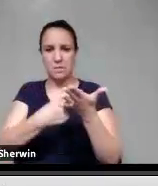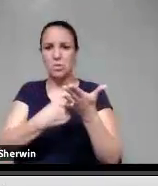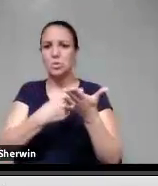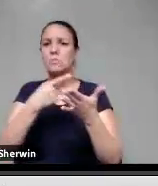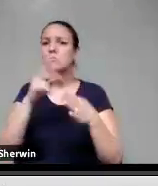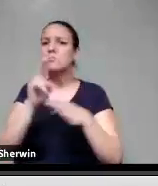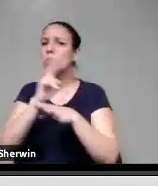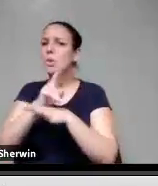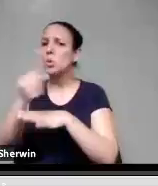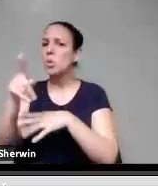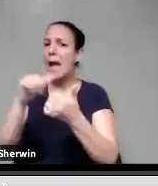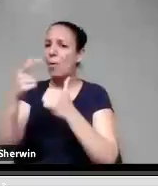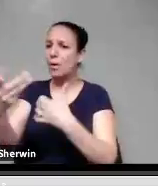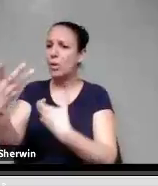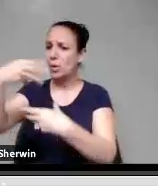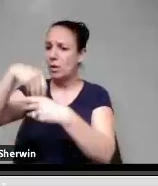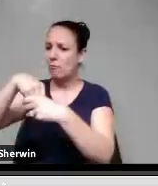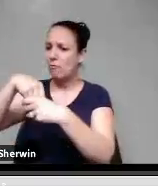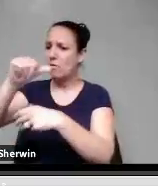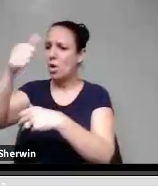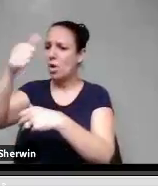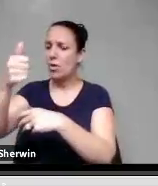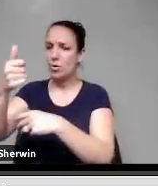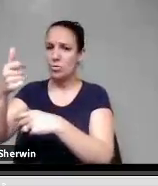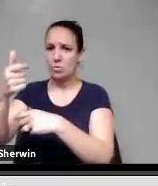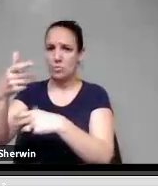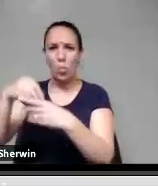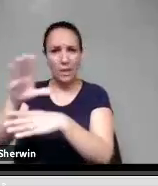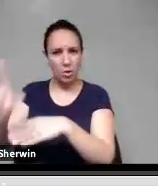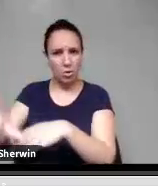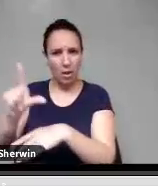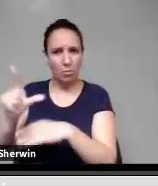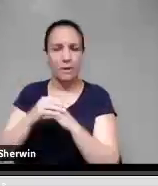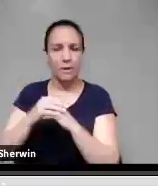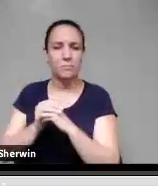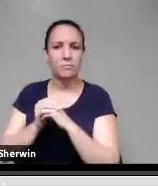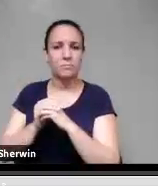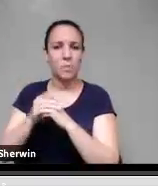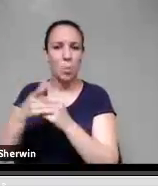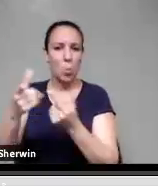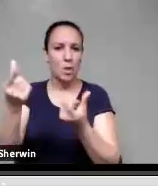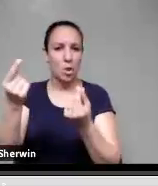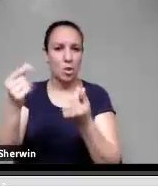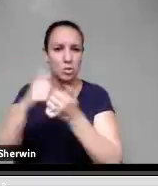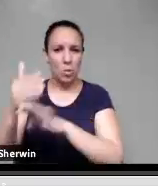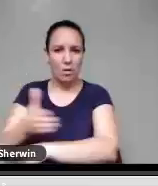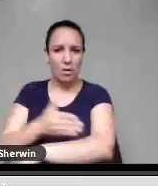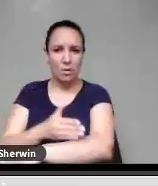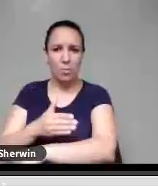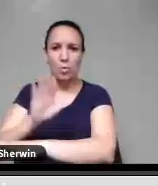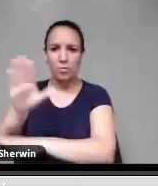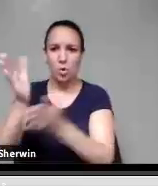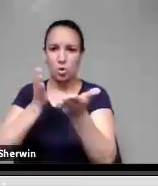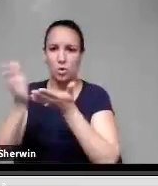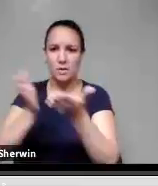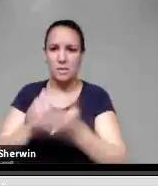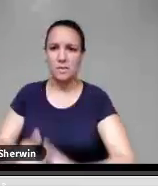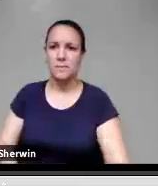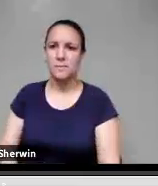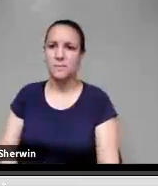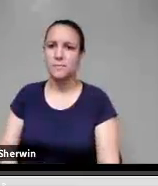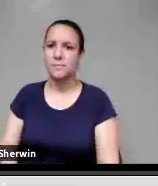diversity into involving others with that decision-making process as it pertains to programming and services offered by your library? So